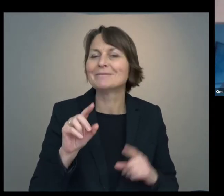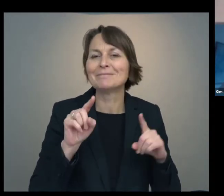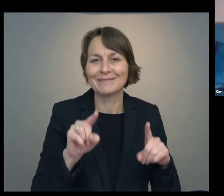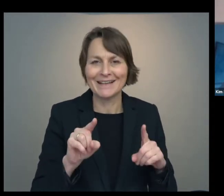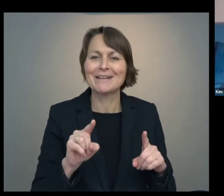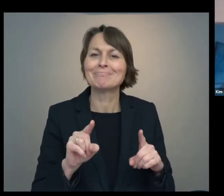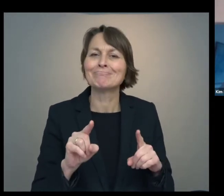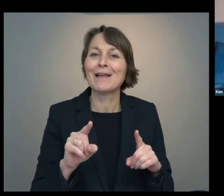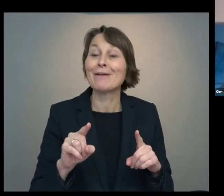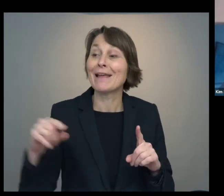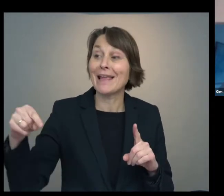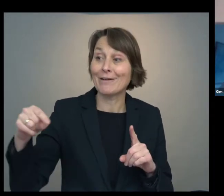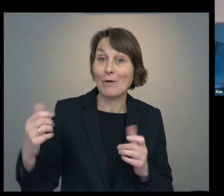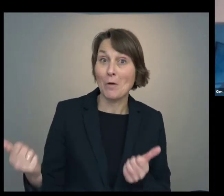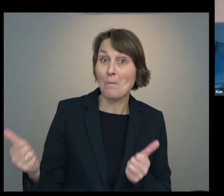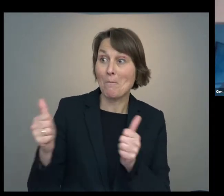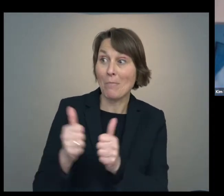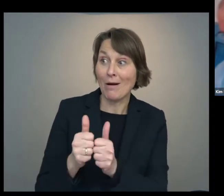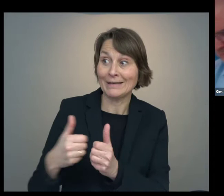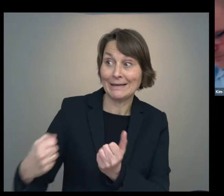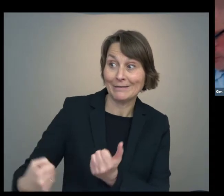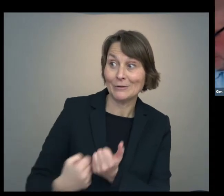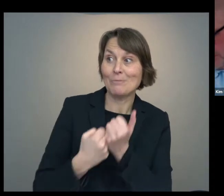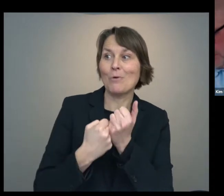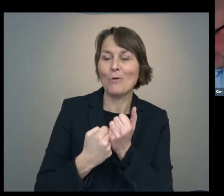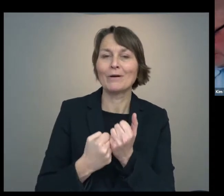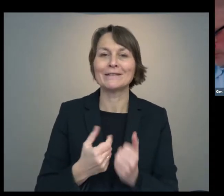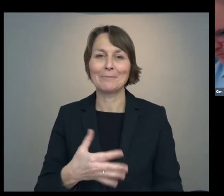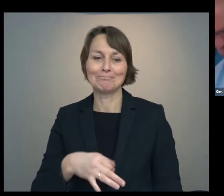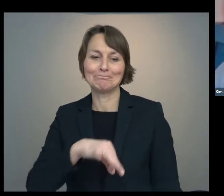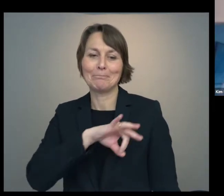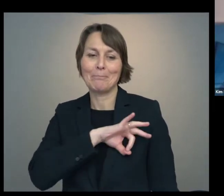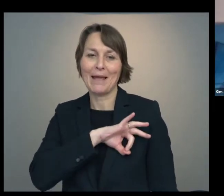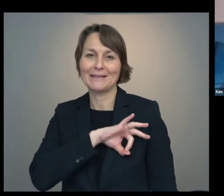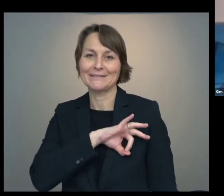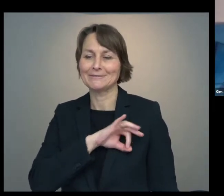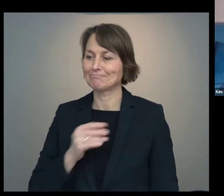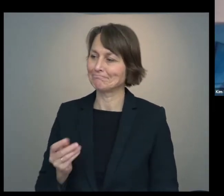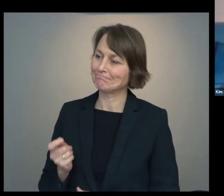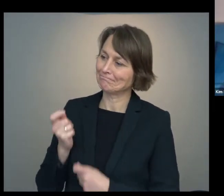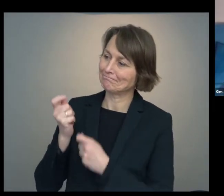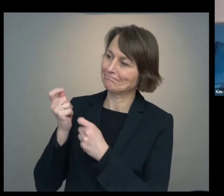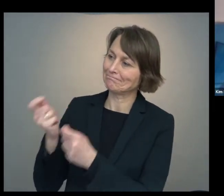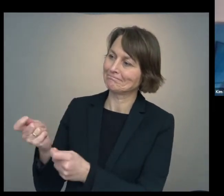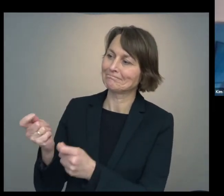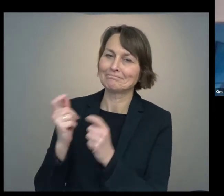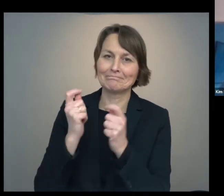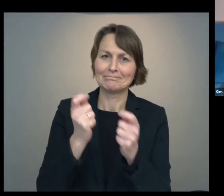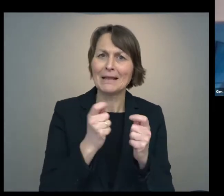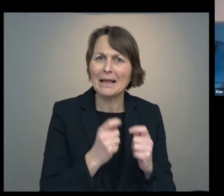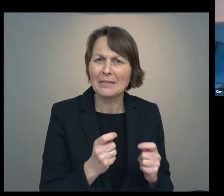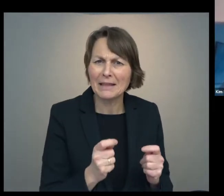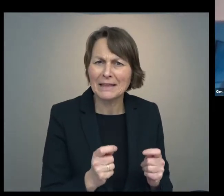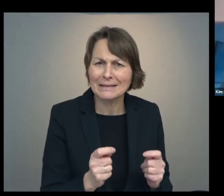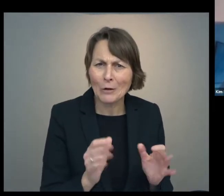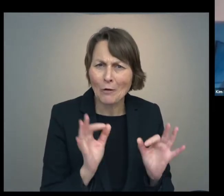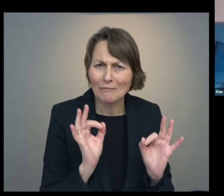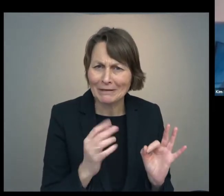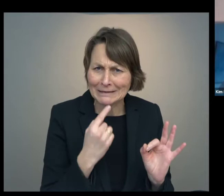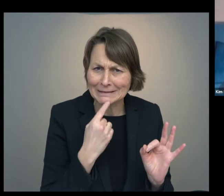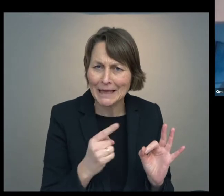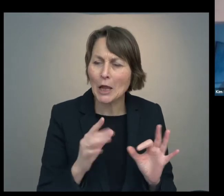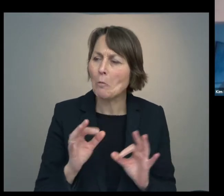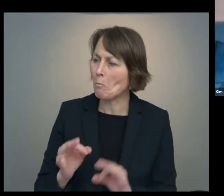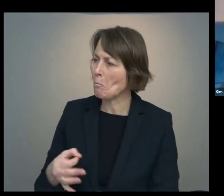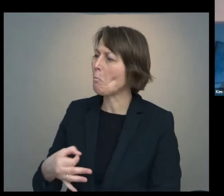released the contributing partners badge, kind of like the one up on the gold partnership. I don't know if